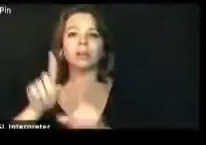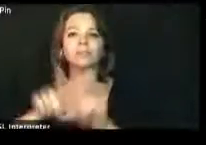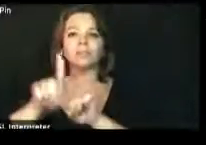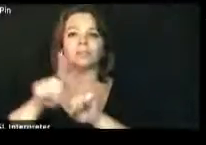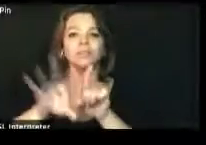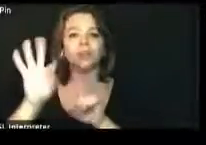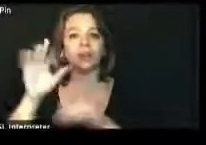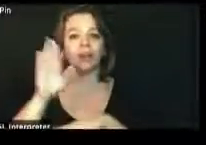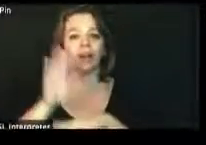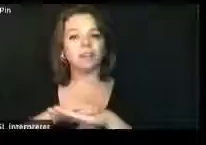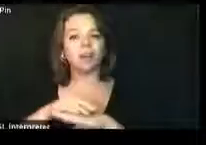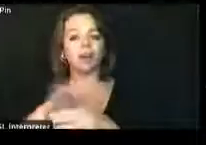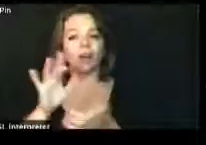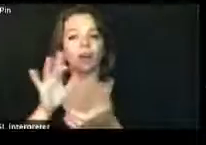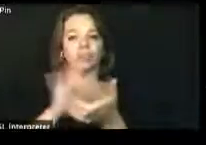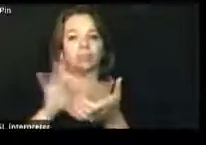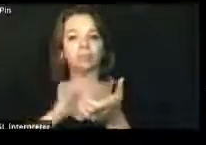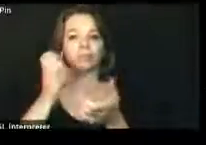keypad.